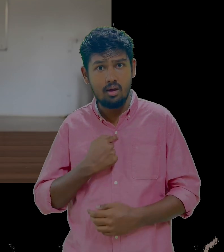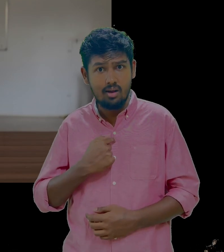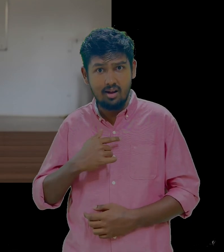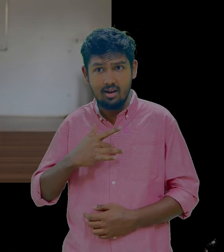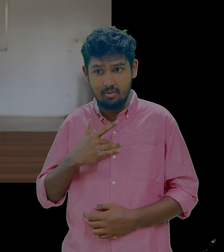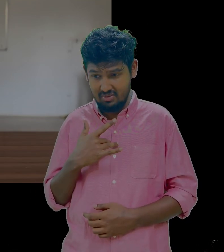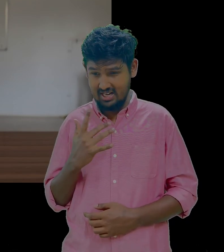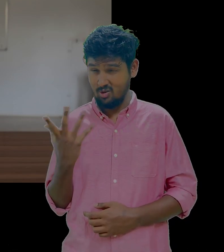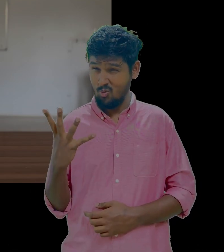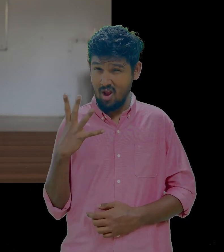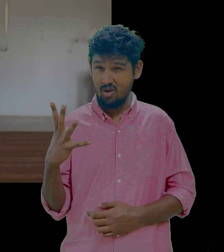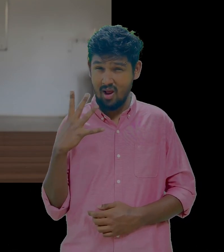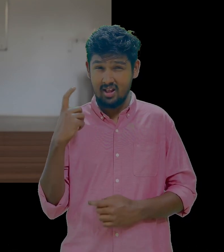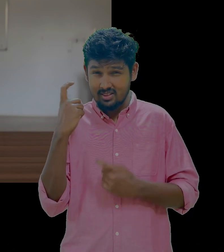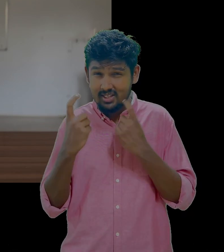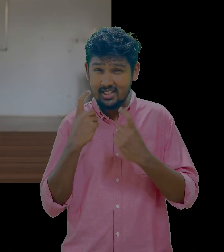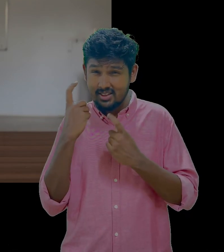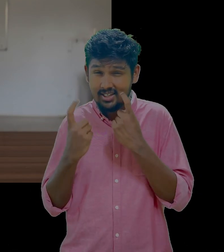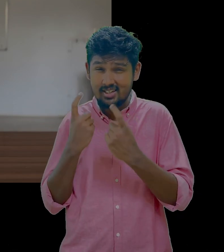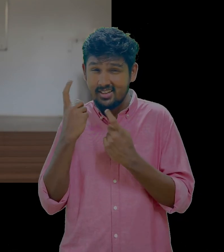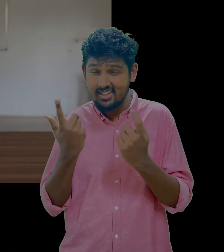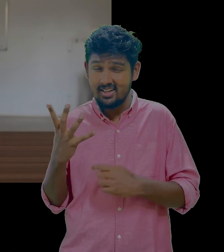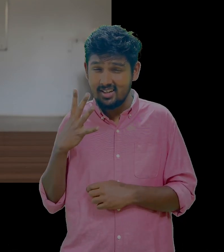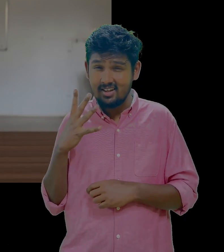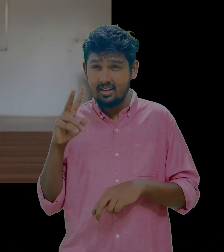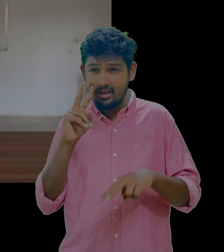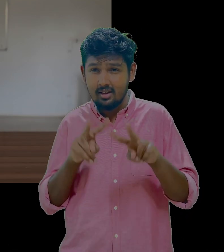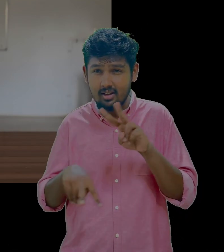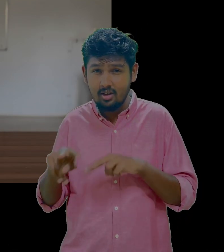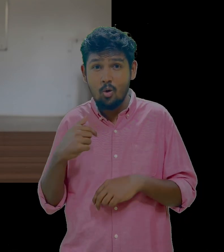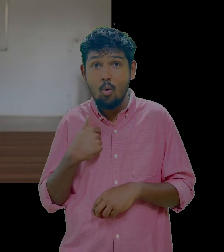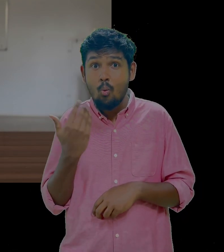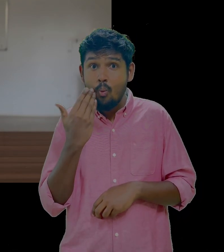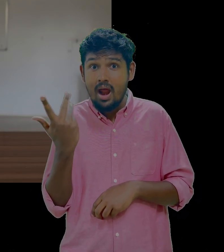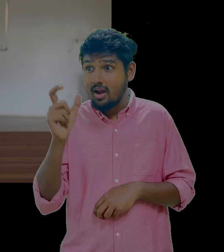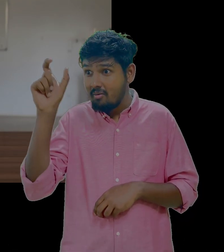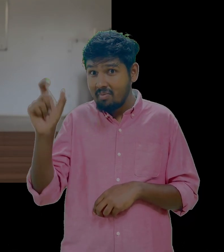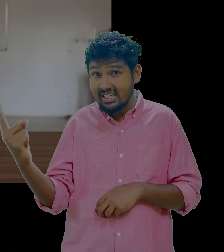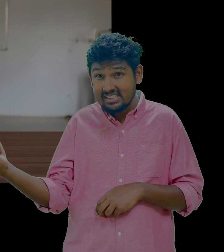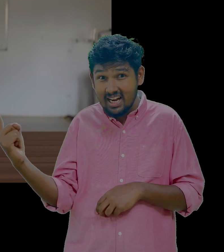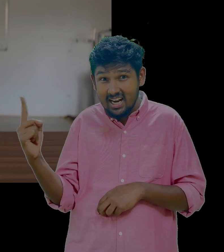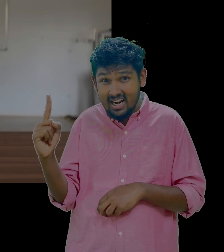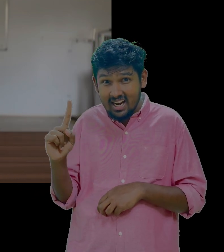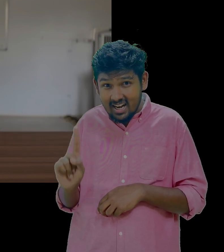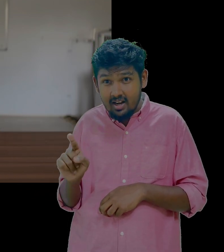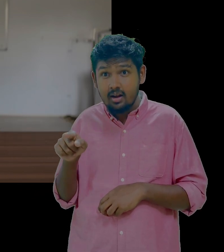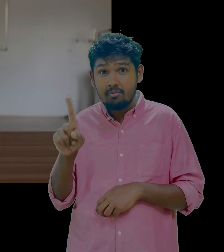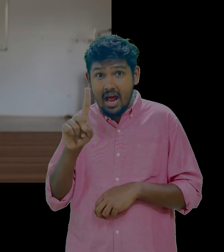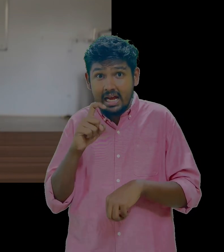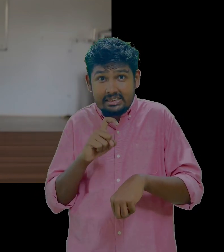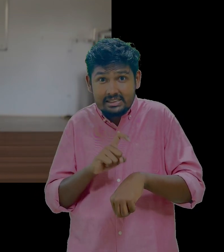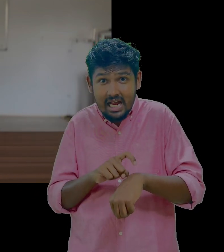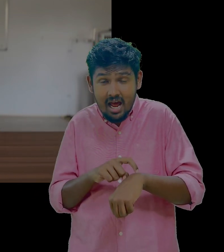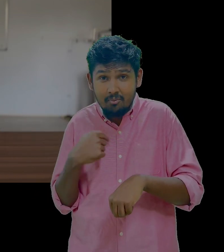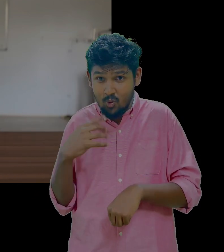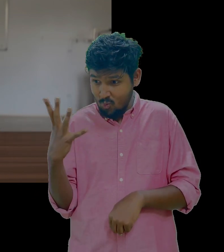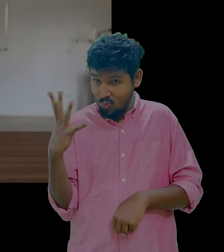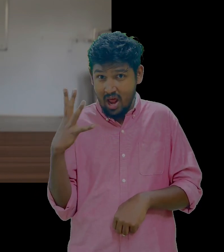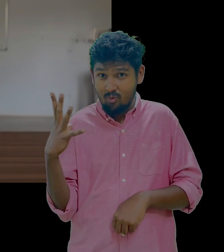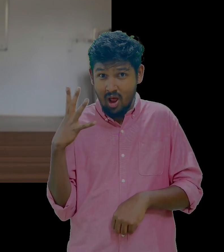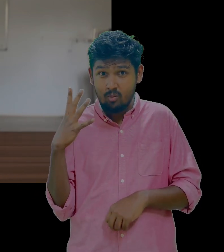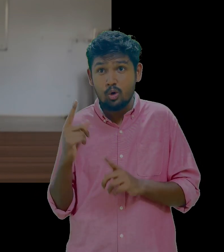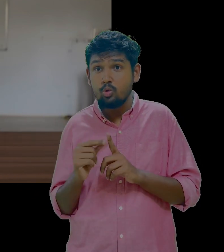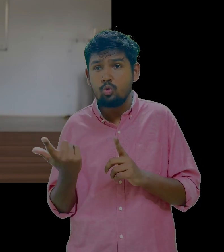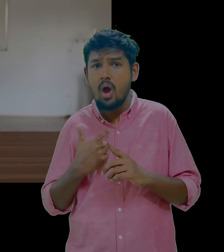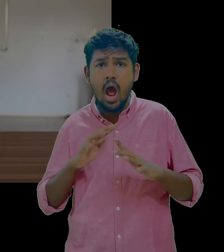In fact, in that exam, I actually scored very well. I think if I remember correctly, I scored around 93 on 100 or something like